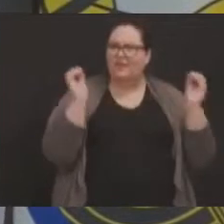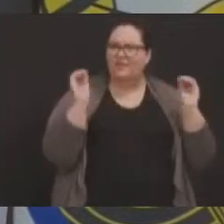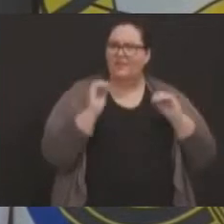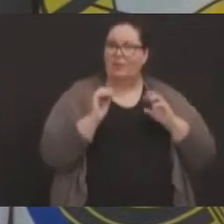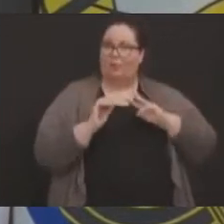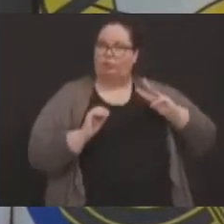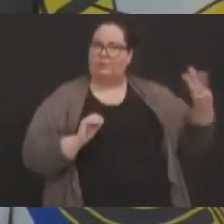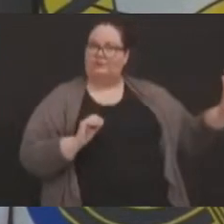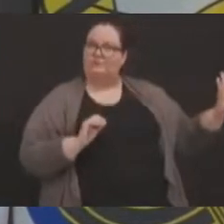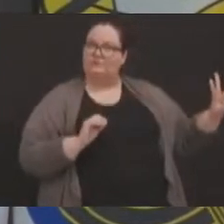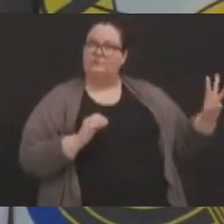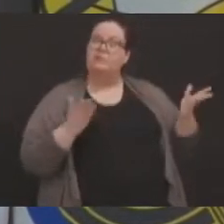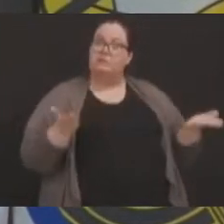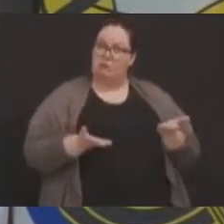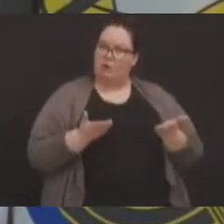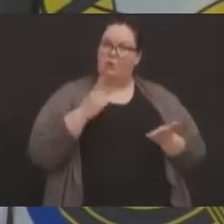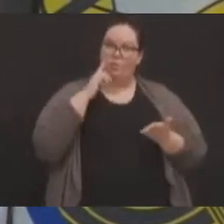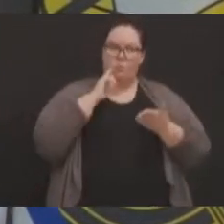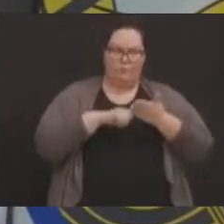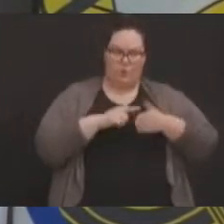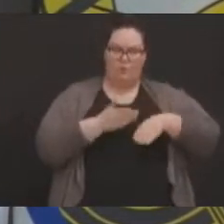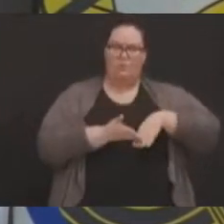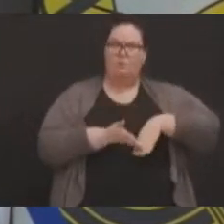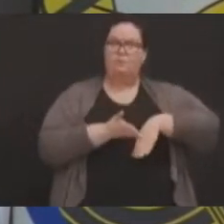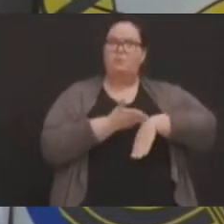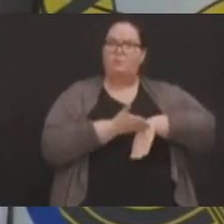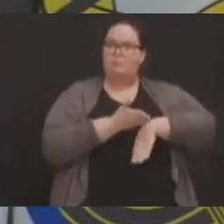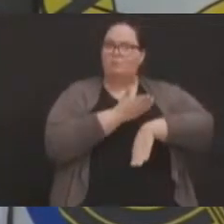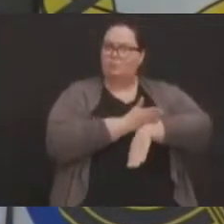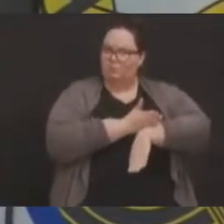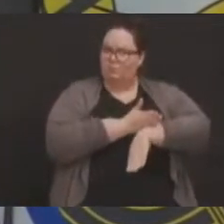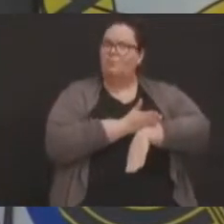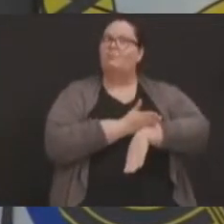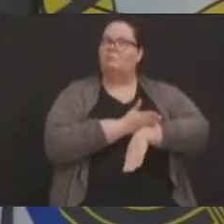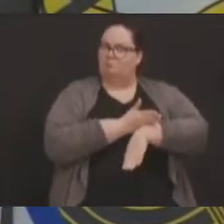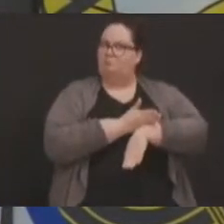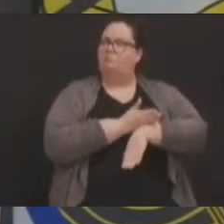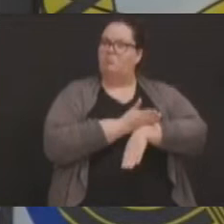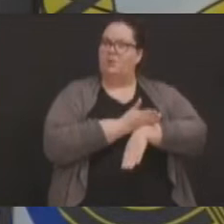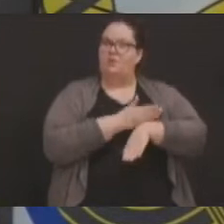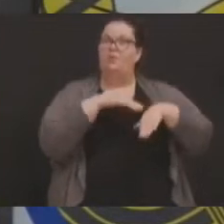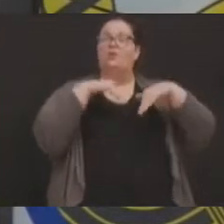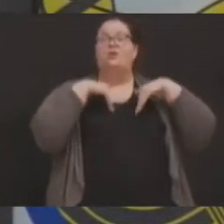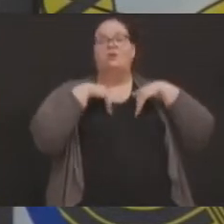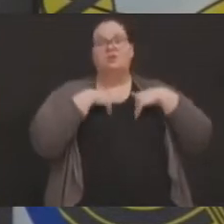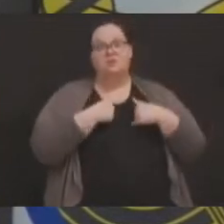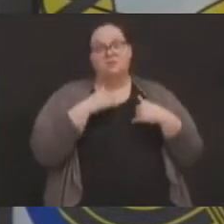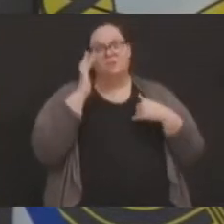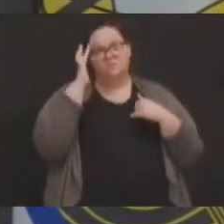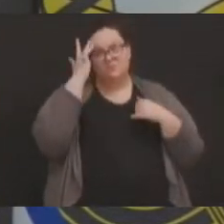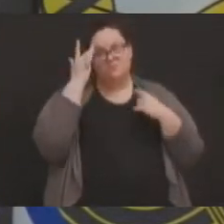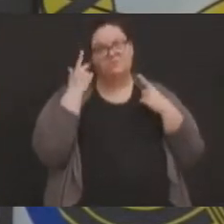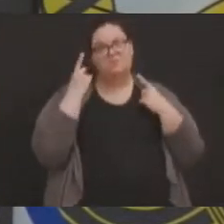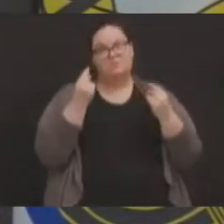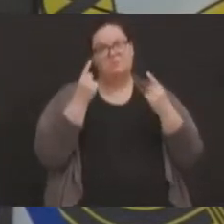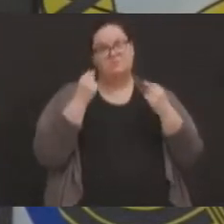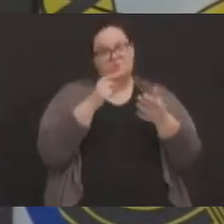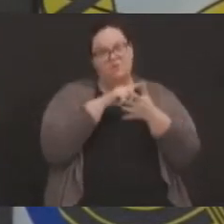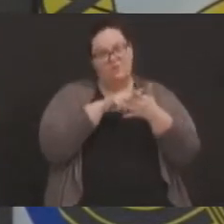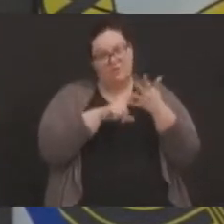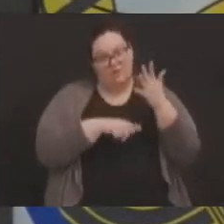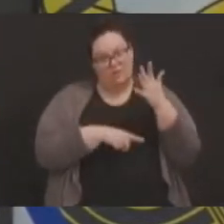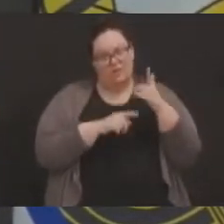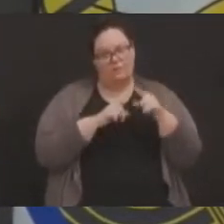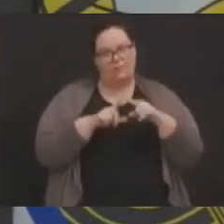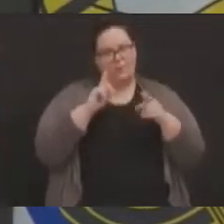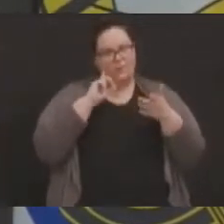we certainly see the result of our efforts being low numbers of cases, low numbers of hospitalizations, and low numbers of